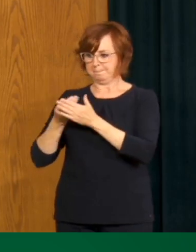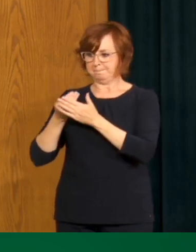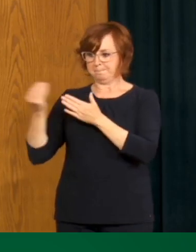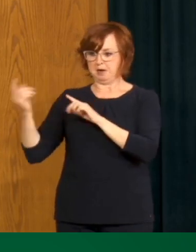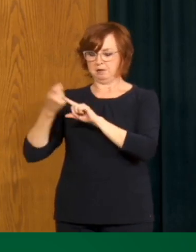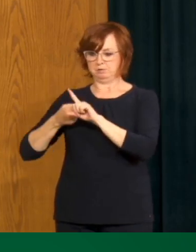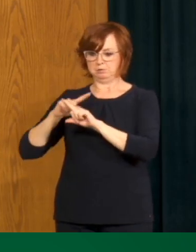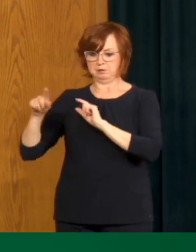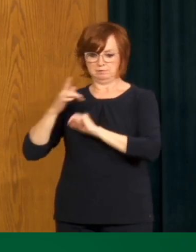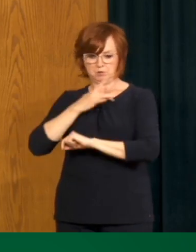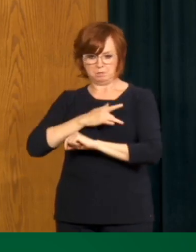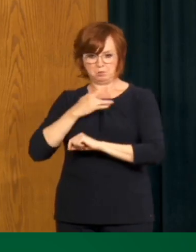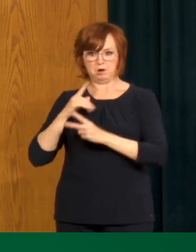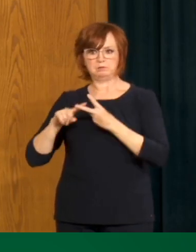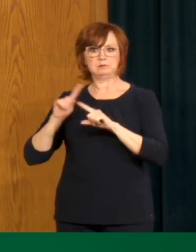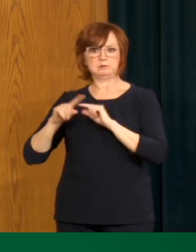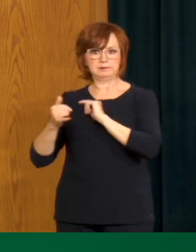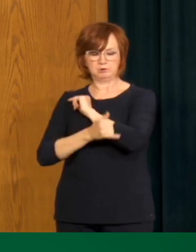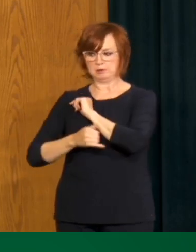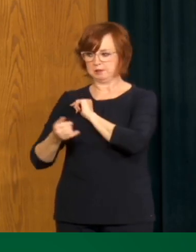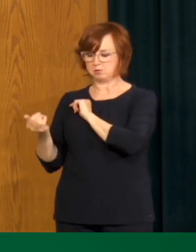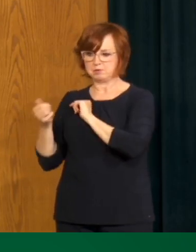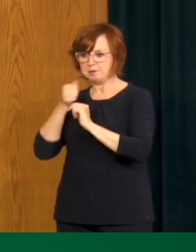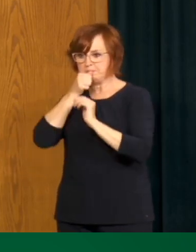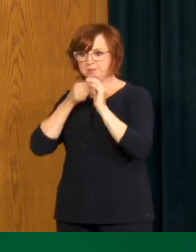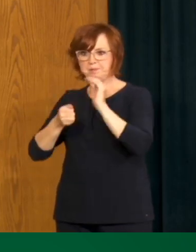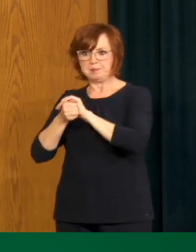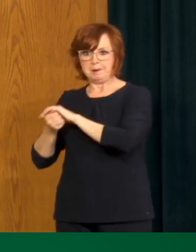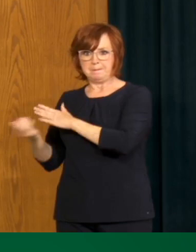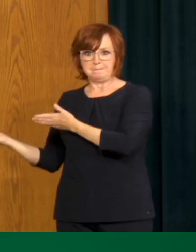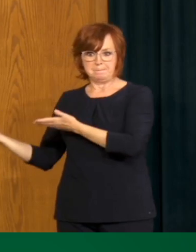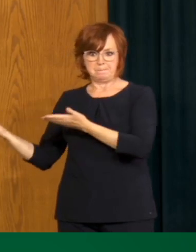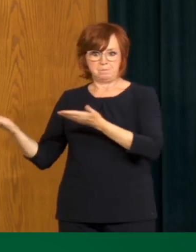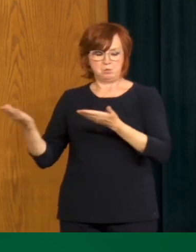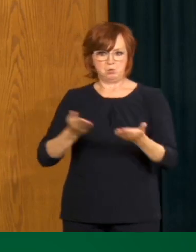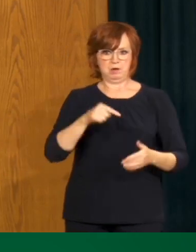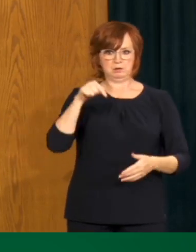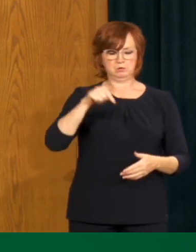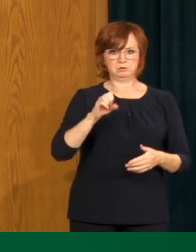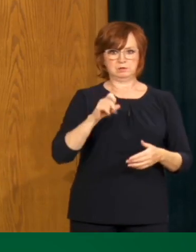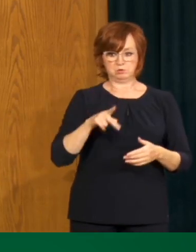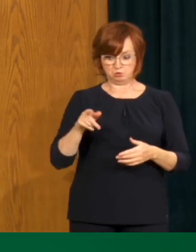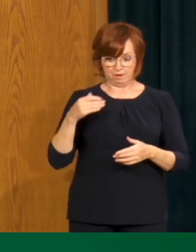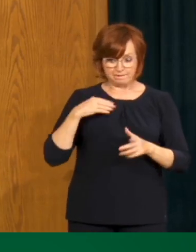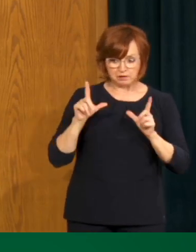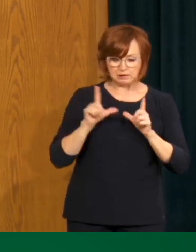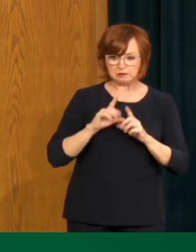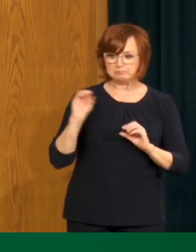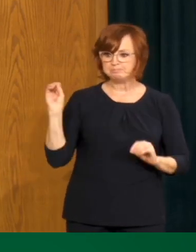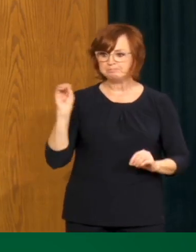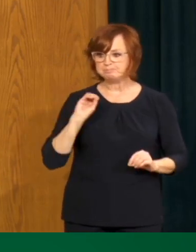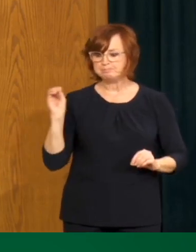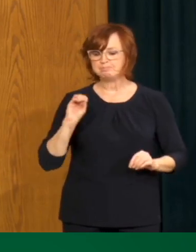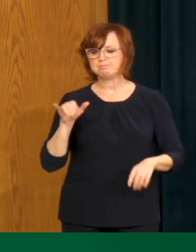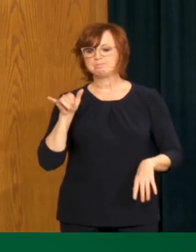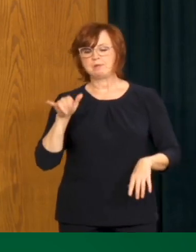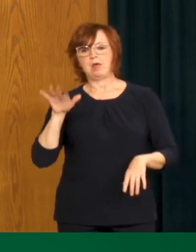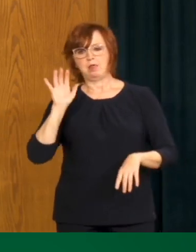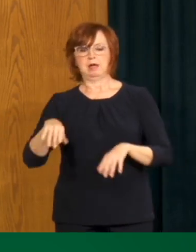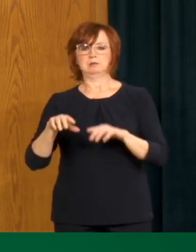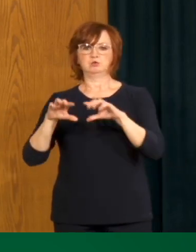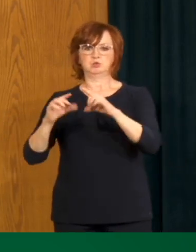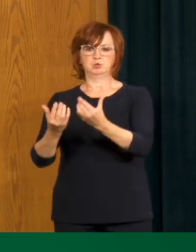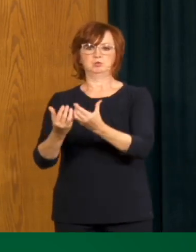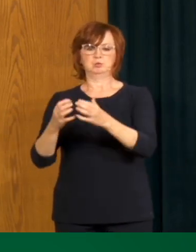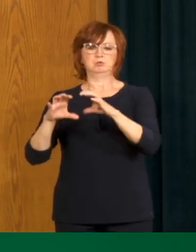legal firearm owners is not the answer to the problem that we have. The analogy would be, well, I'll leave it